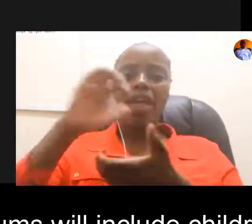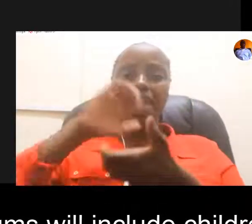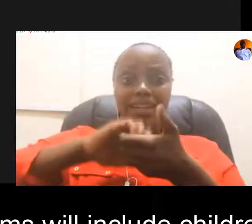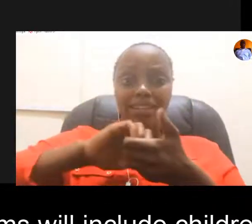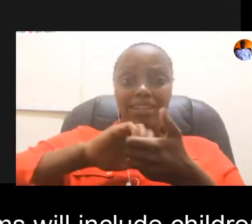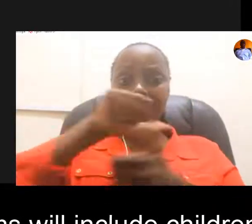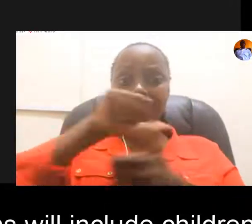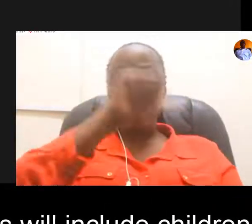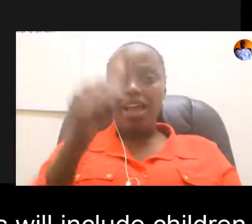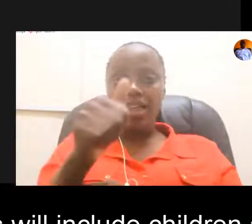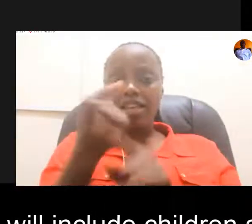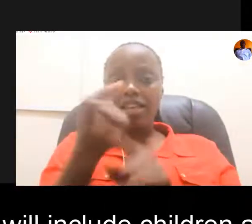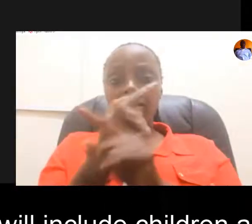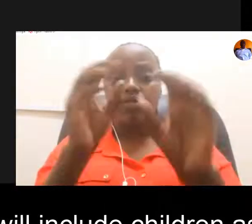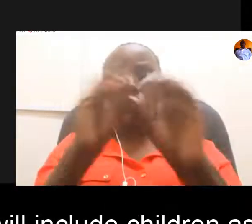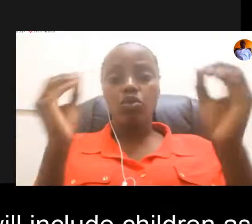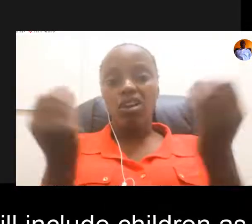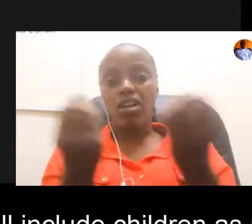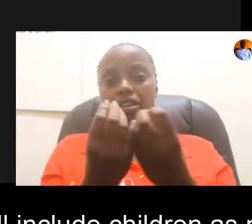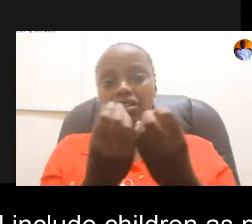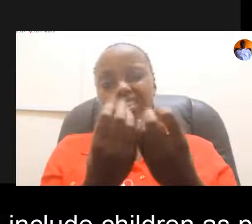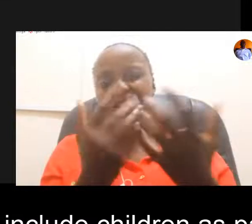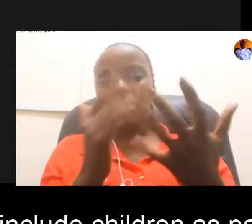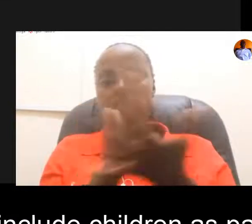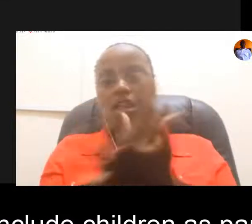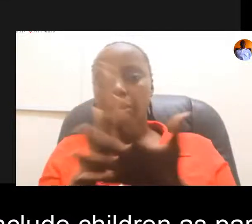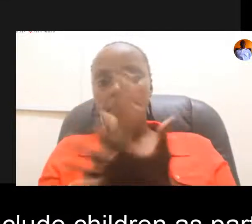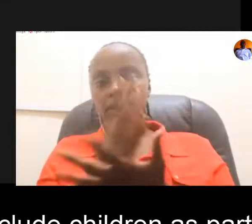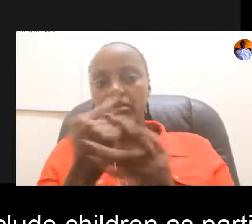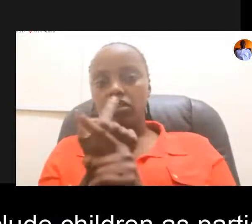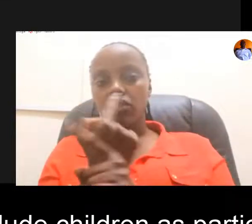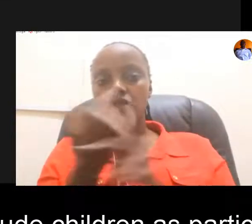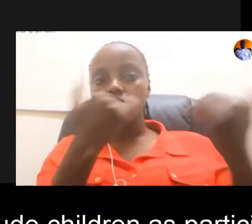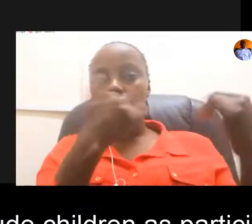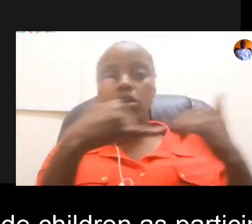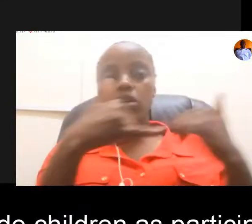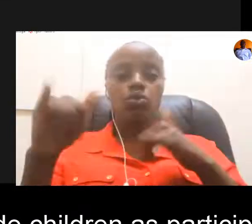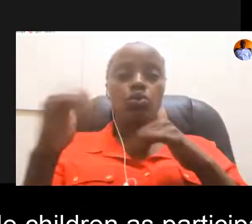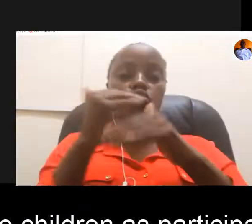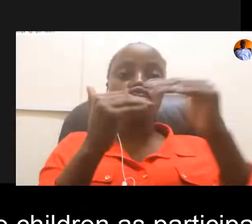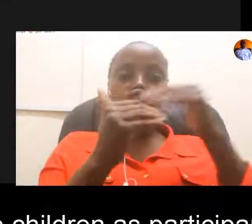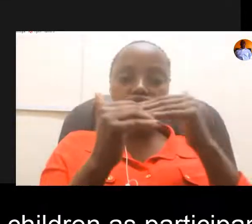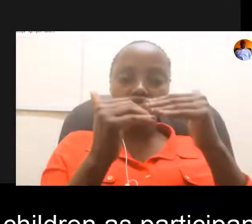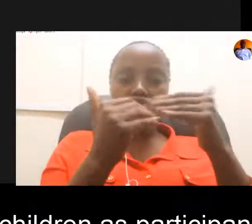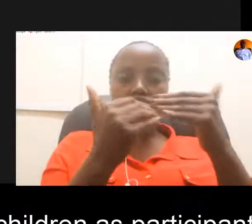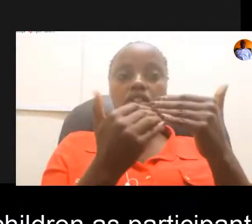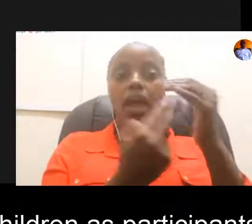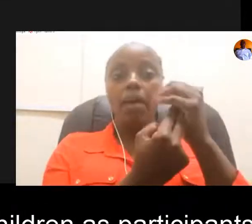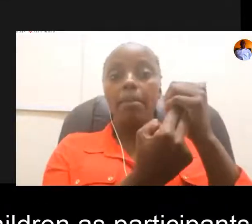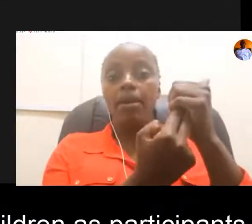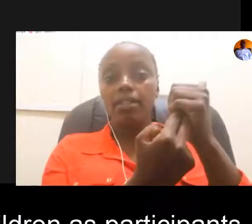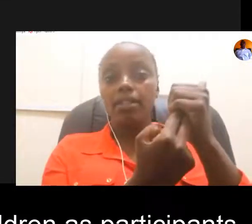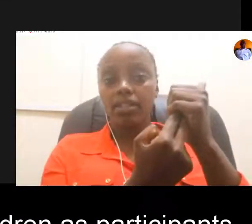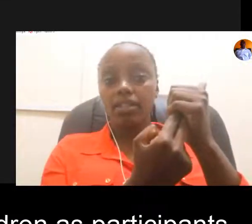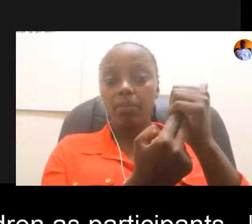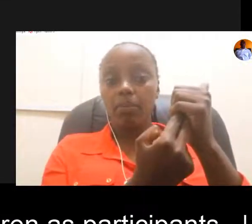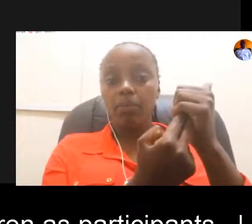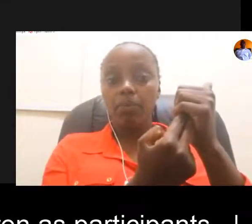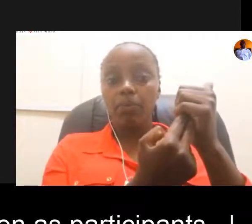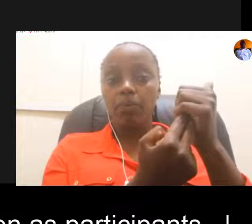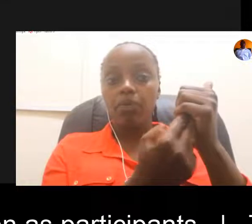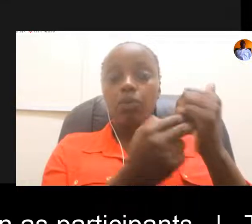organs. We are now building a partnership with the